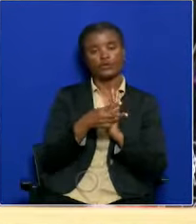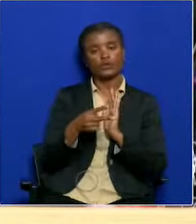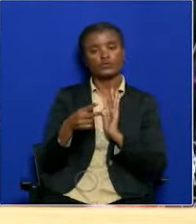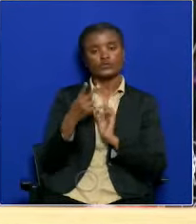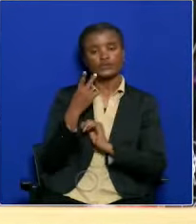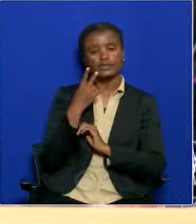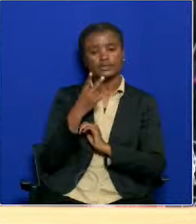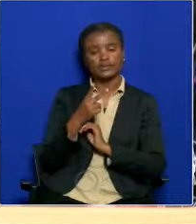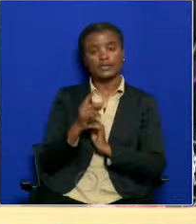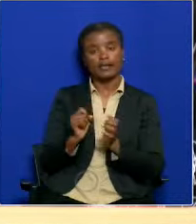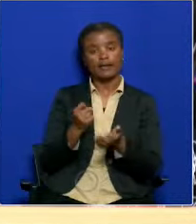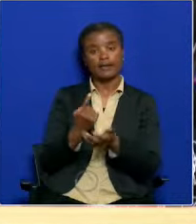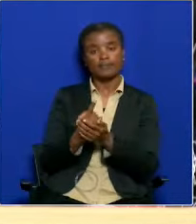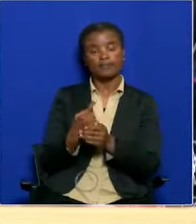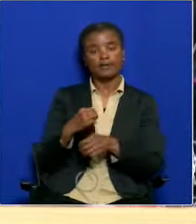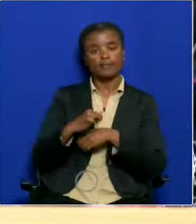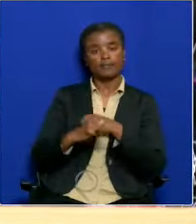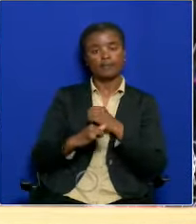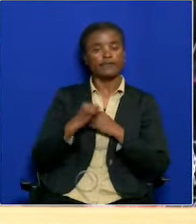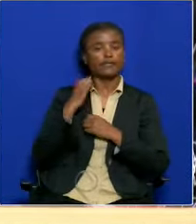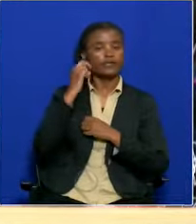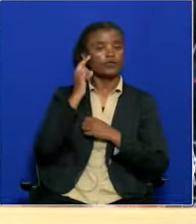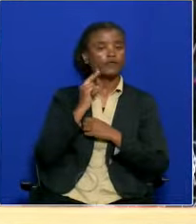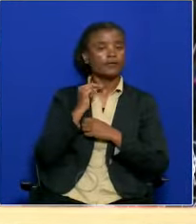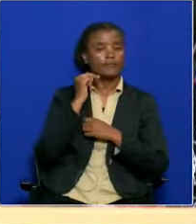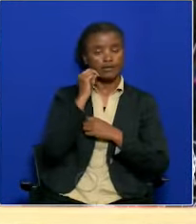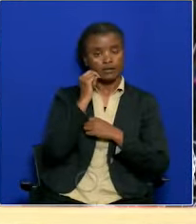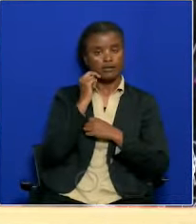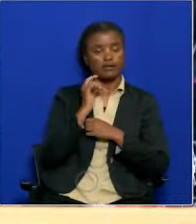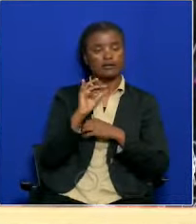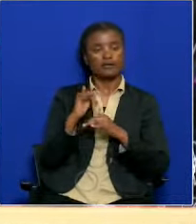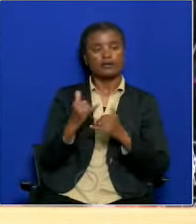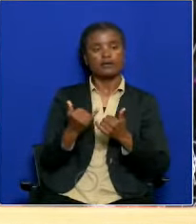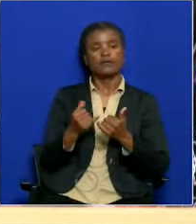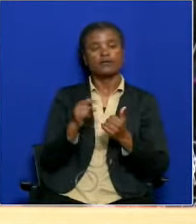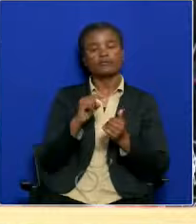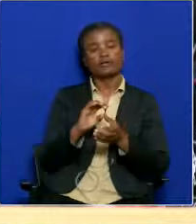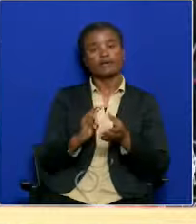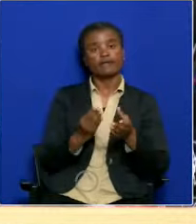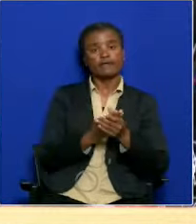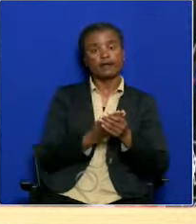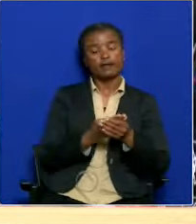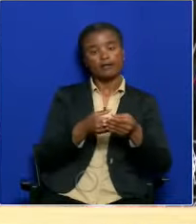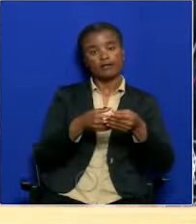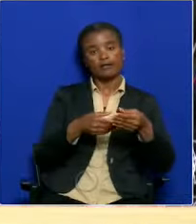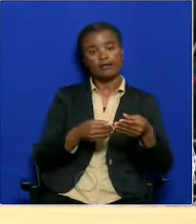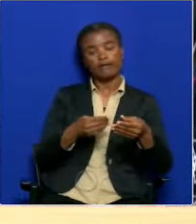November. If we can go to file 4